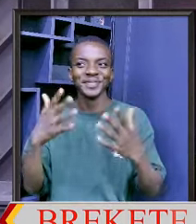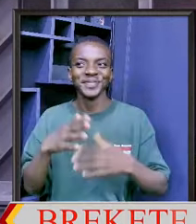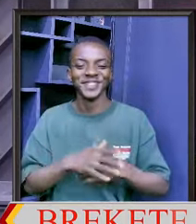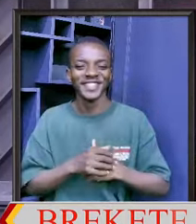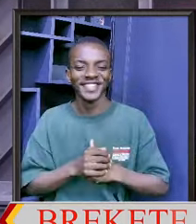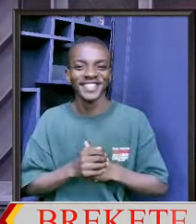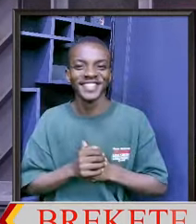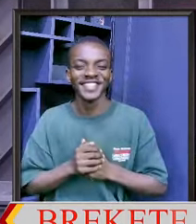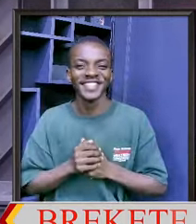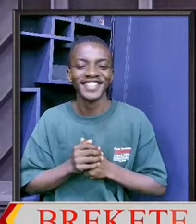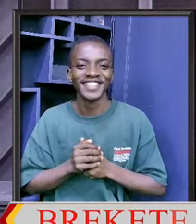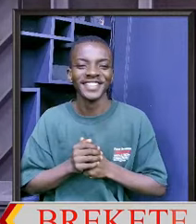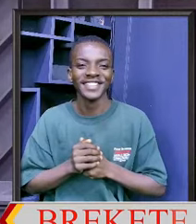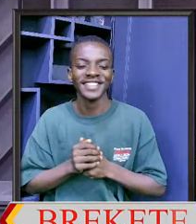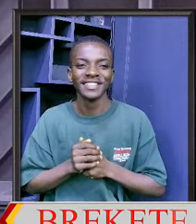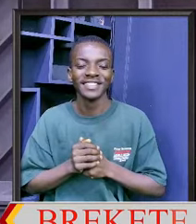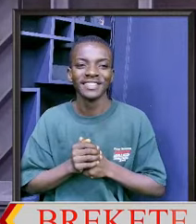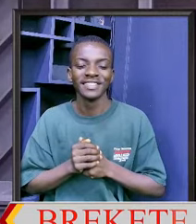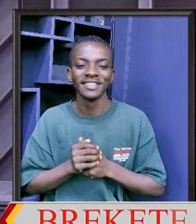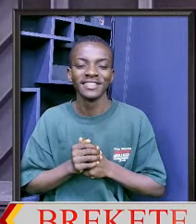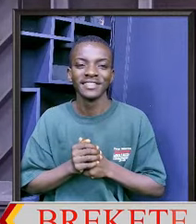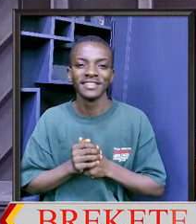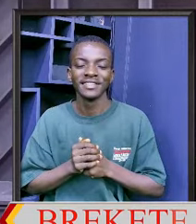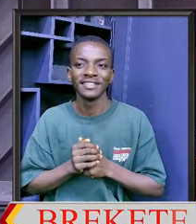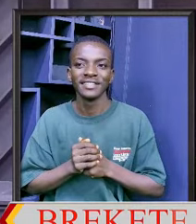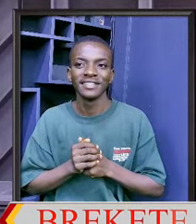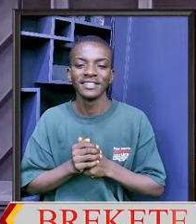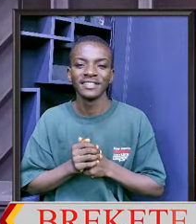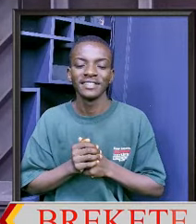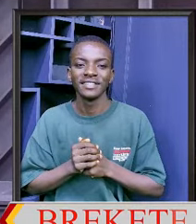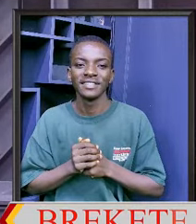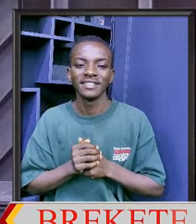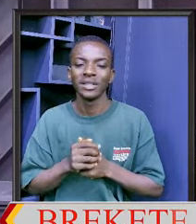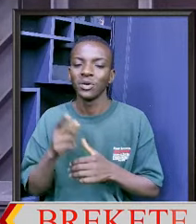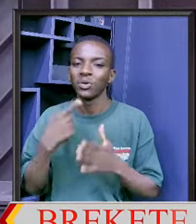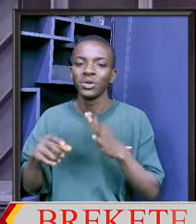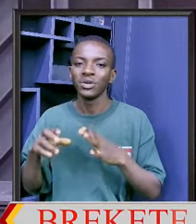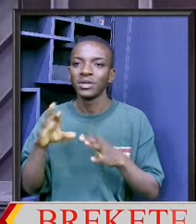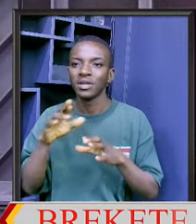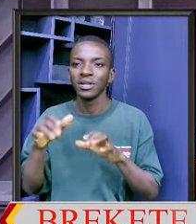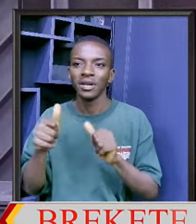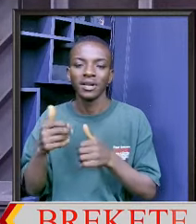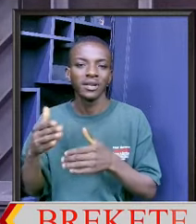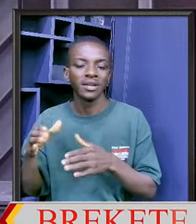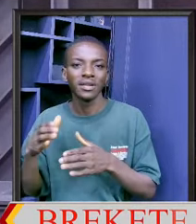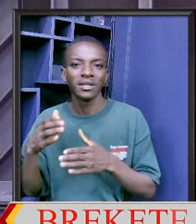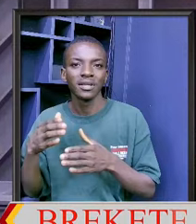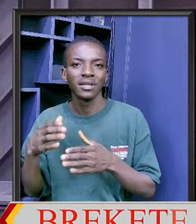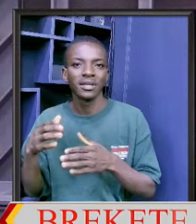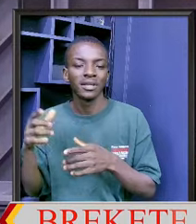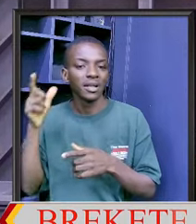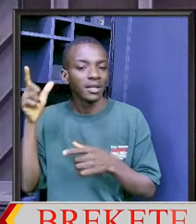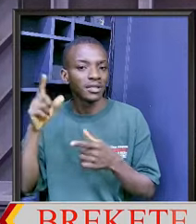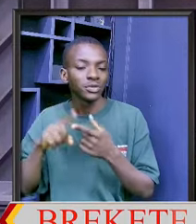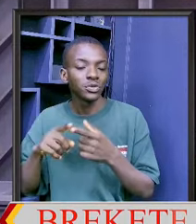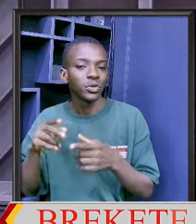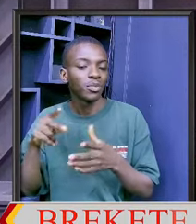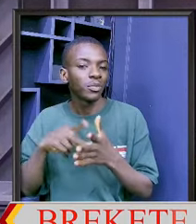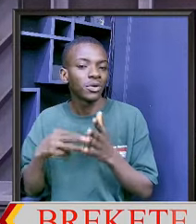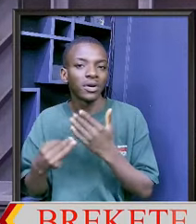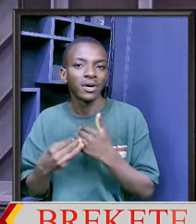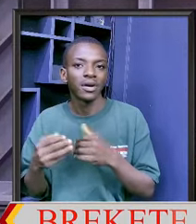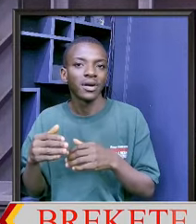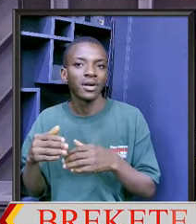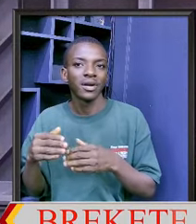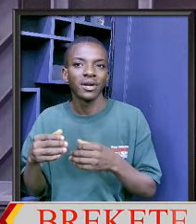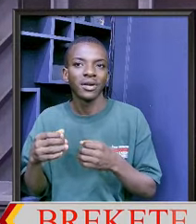Hey! No, to tell you how to really impress me. Living. What you are doing. Yeah. Every day. Now, man, I'm listening to your program. Yeah.